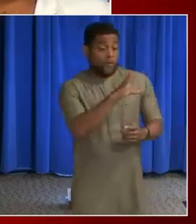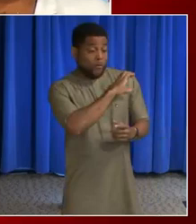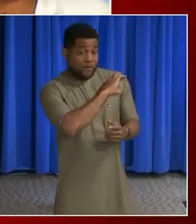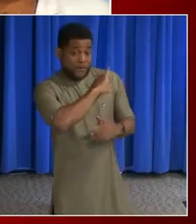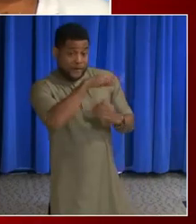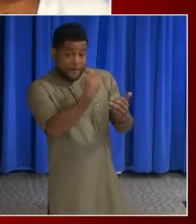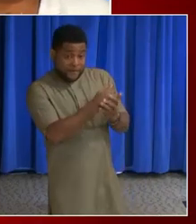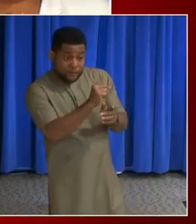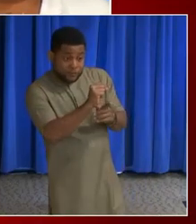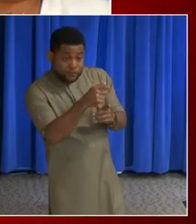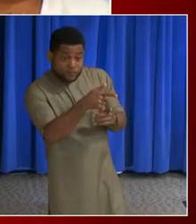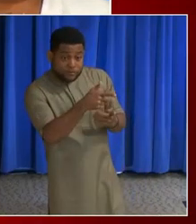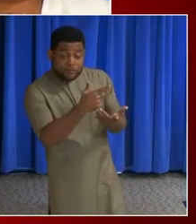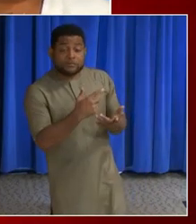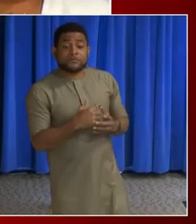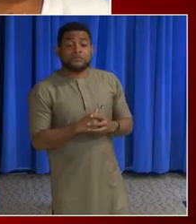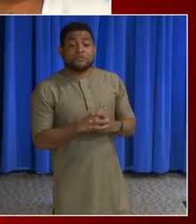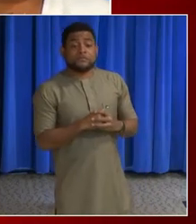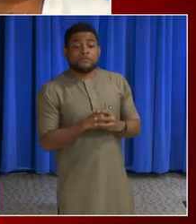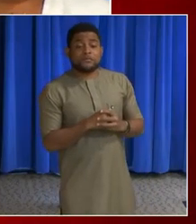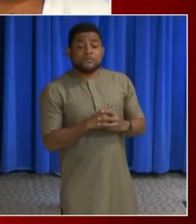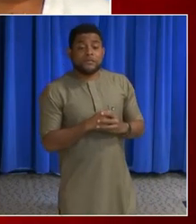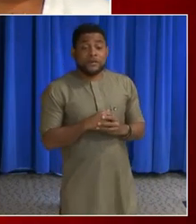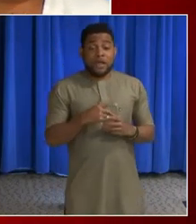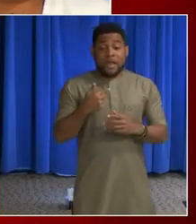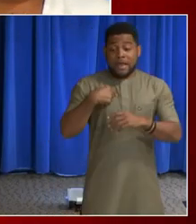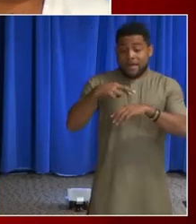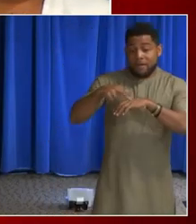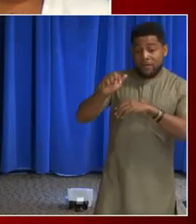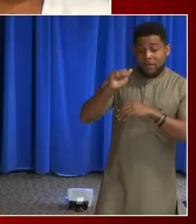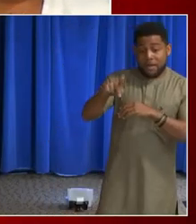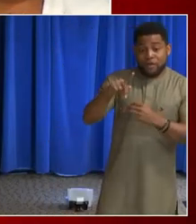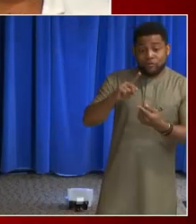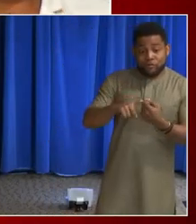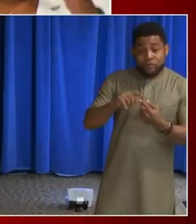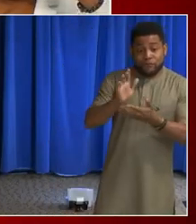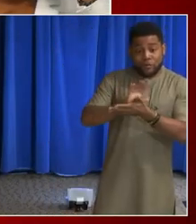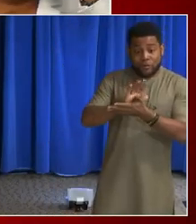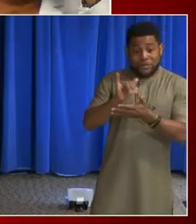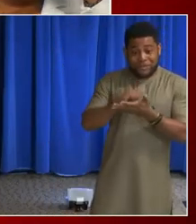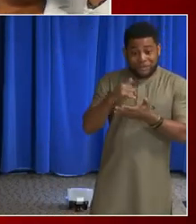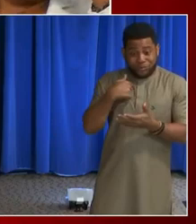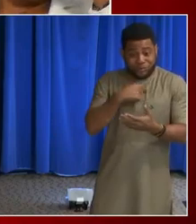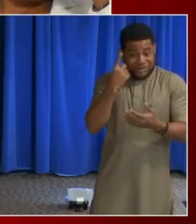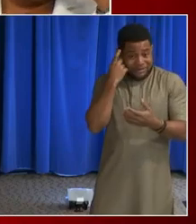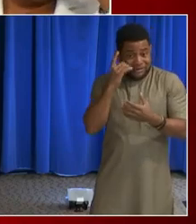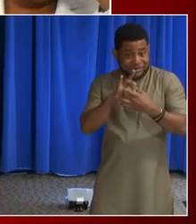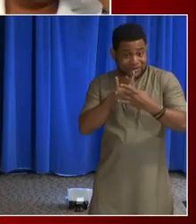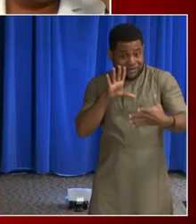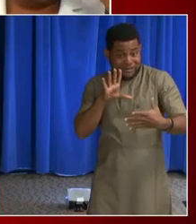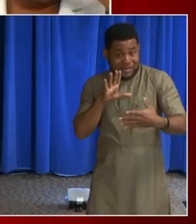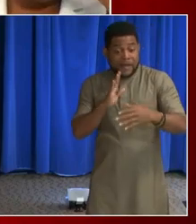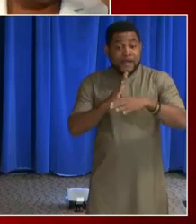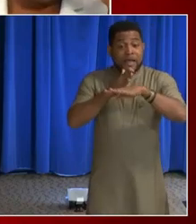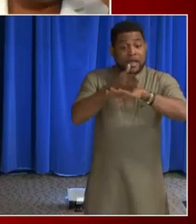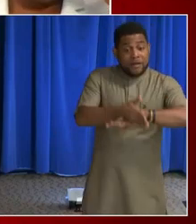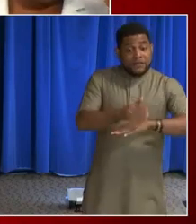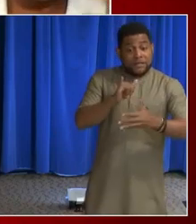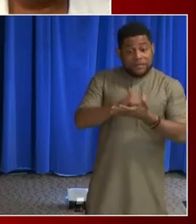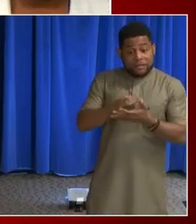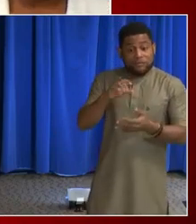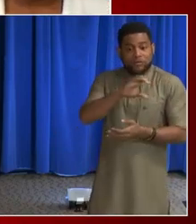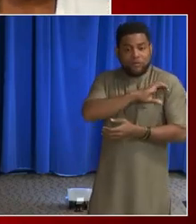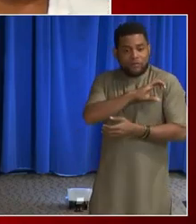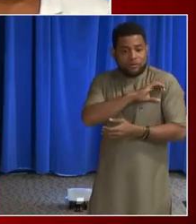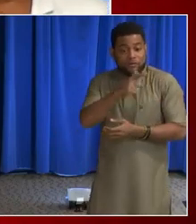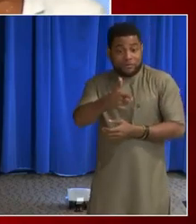So again, I will refer you back to the video that's been released today. After the officer fired the shot, you